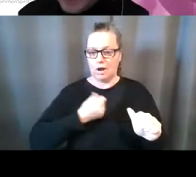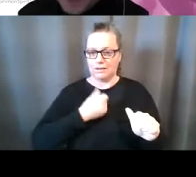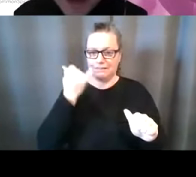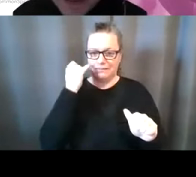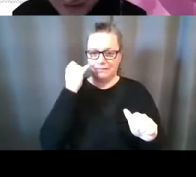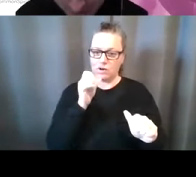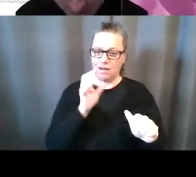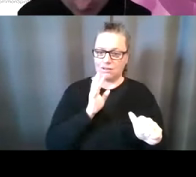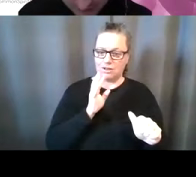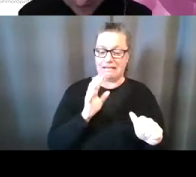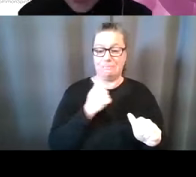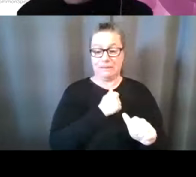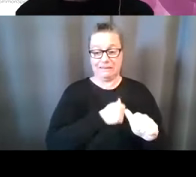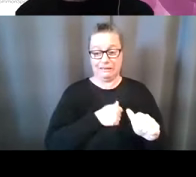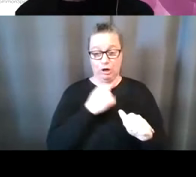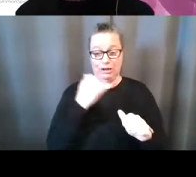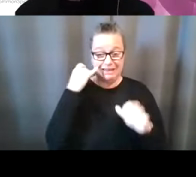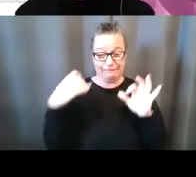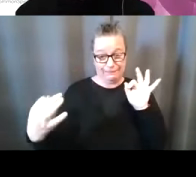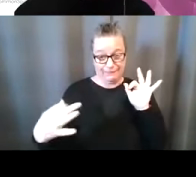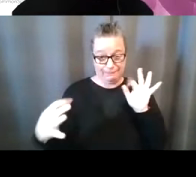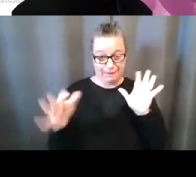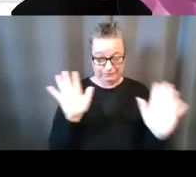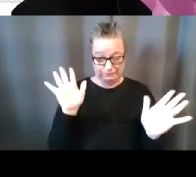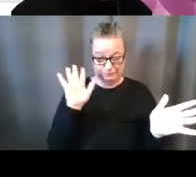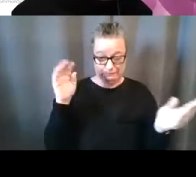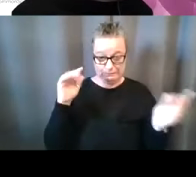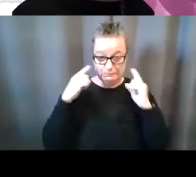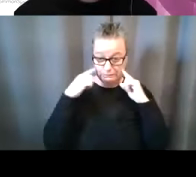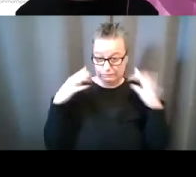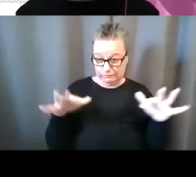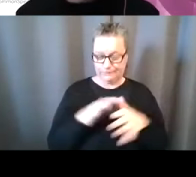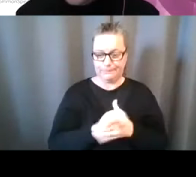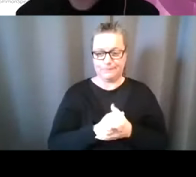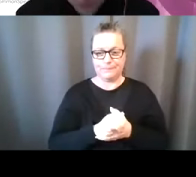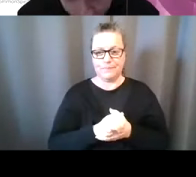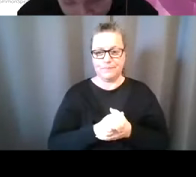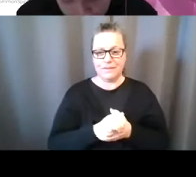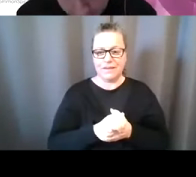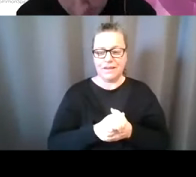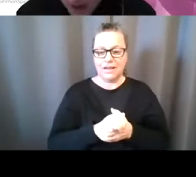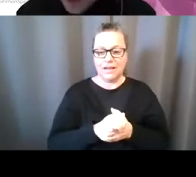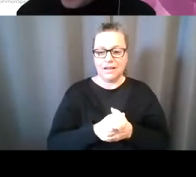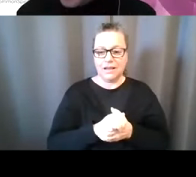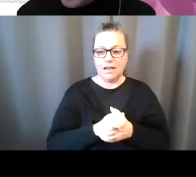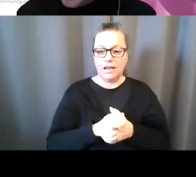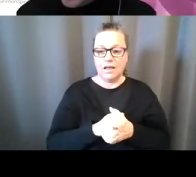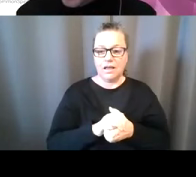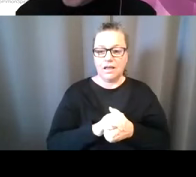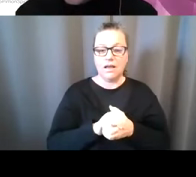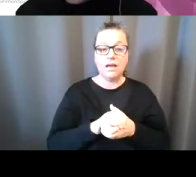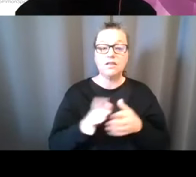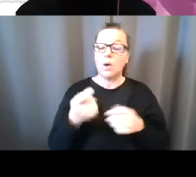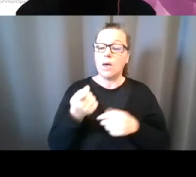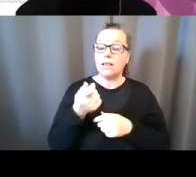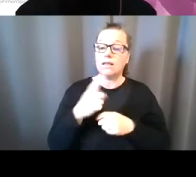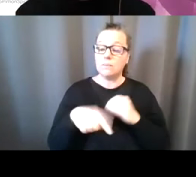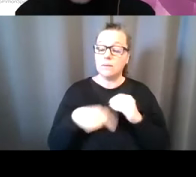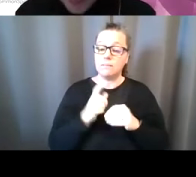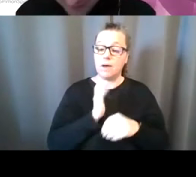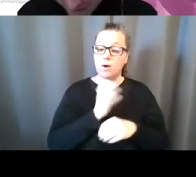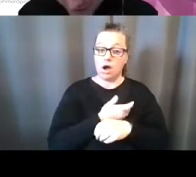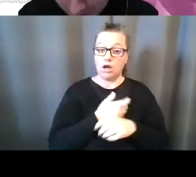get a little bit of feedback. So I see. So a little bit about our management system. a little bit